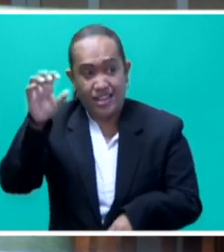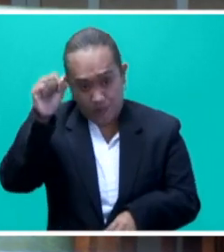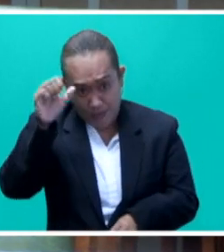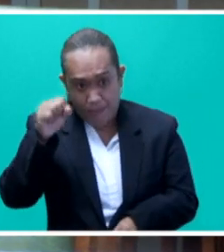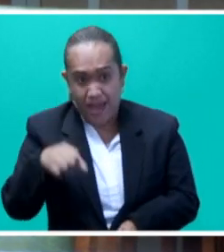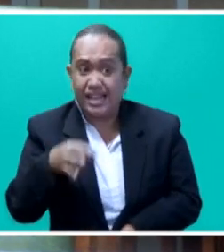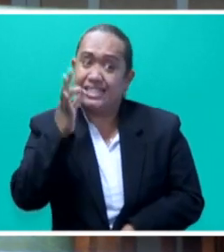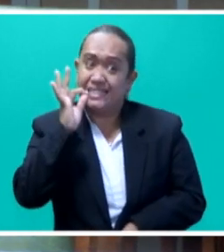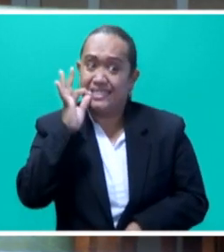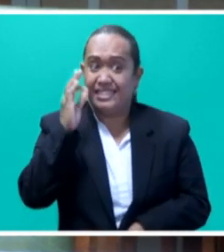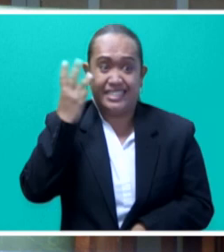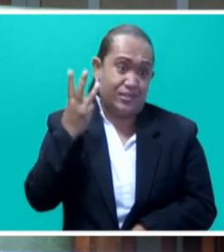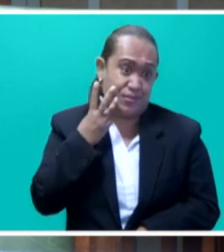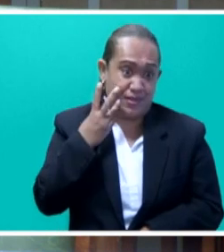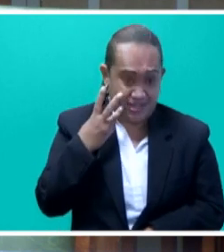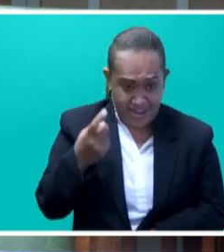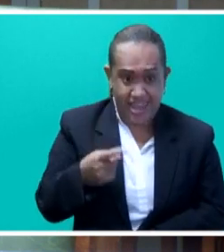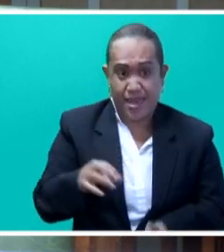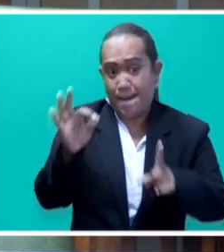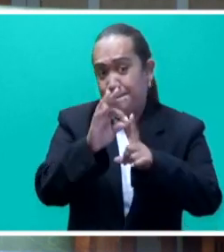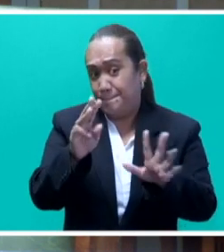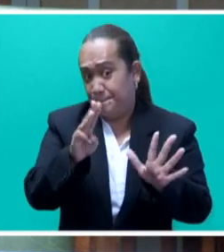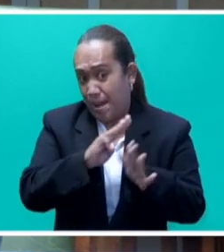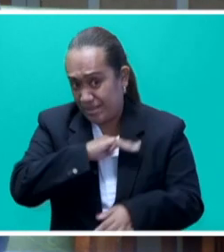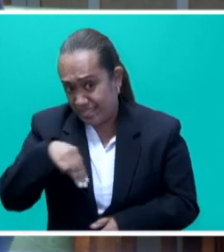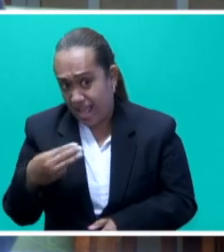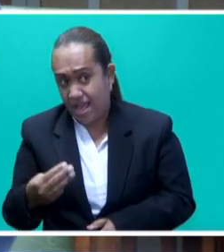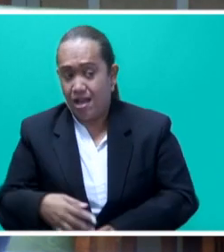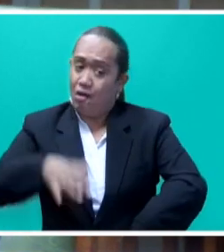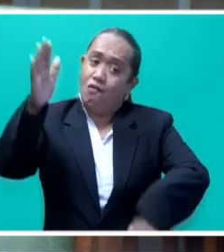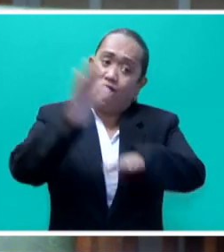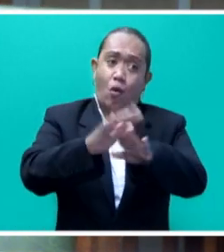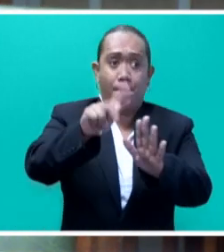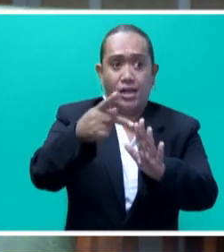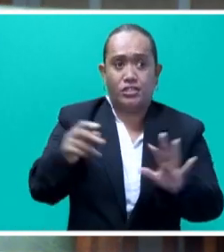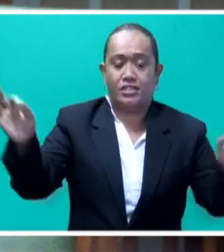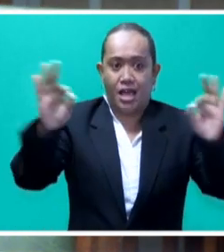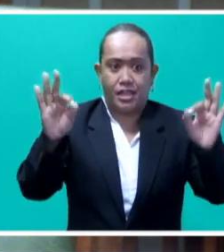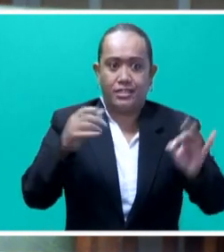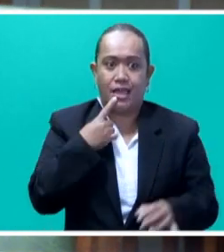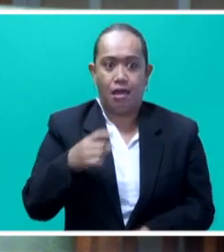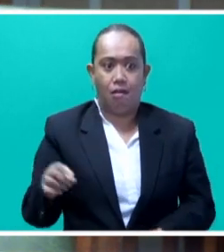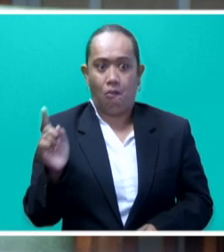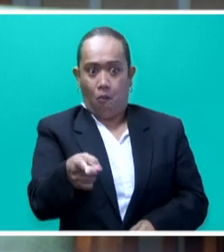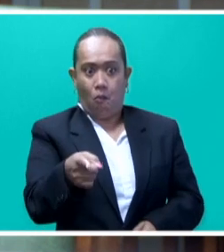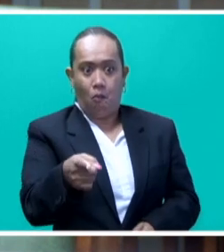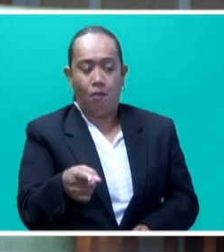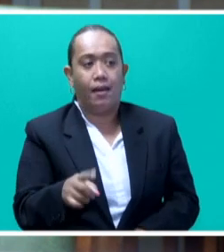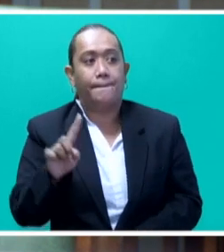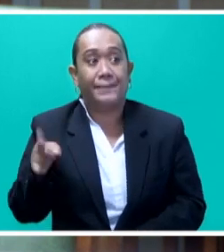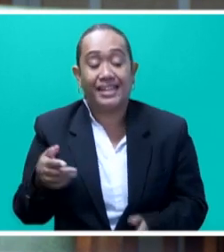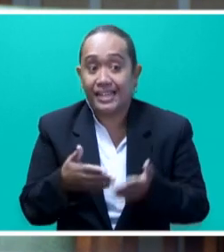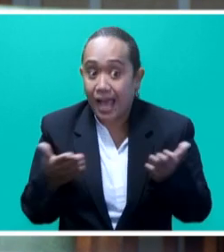page, 2-3 days about a former prime minister. Full on. None of these people condemned it. But more importantly, what